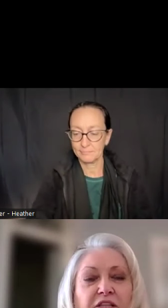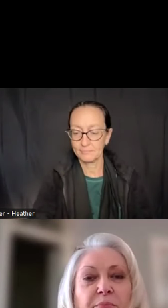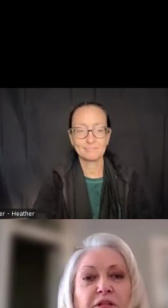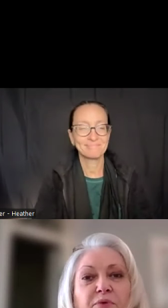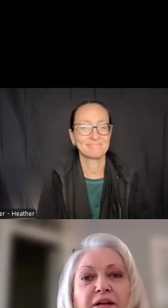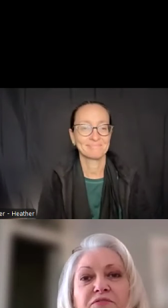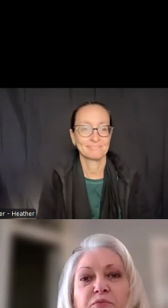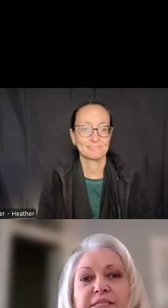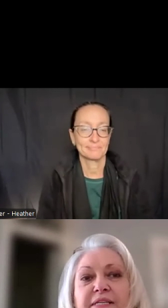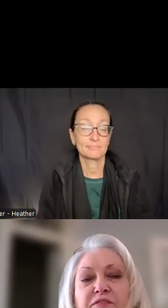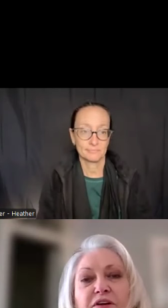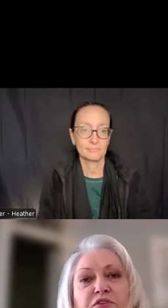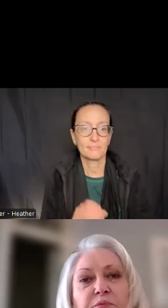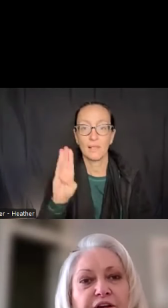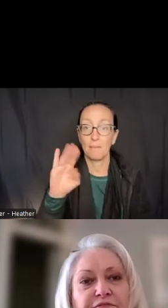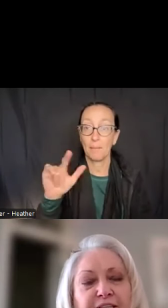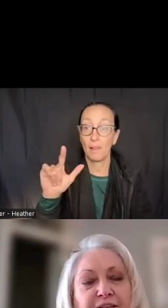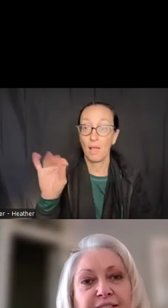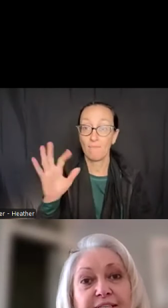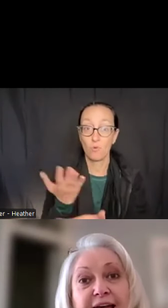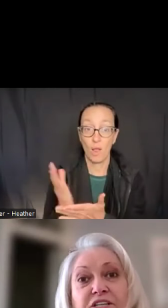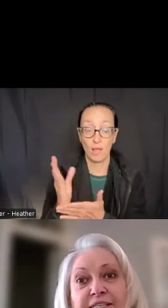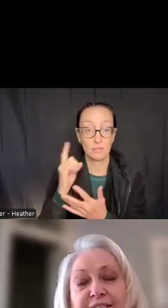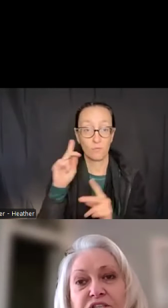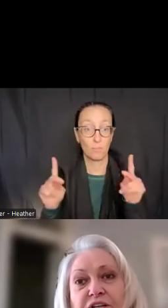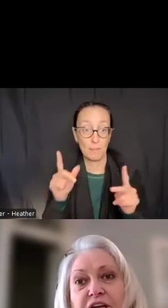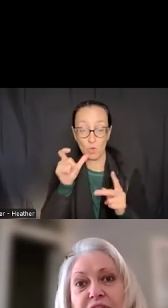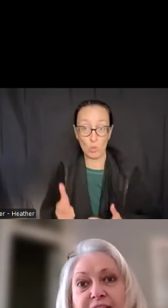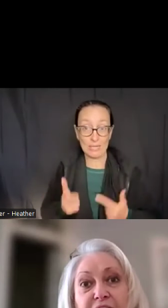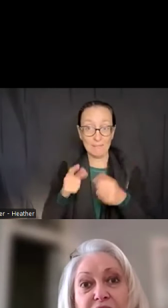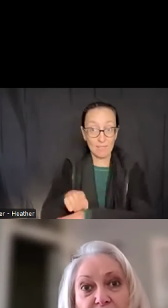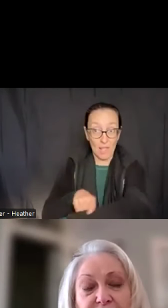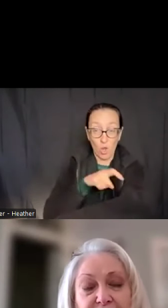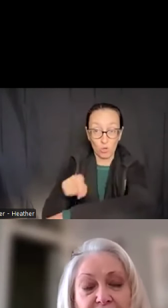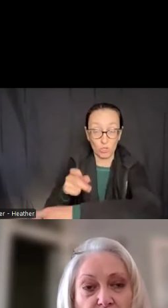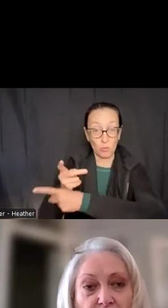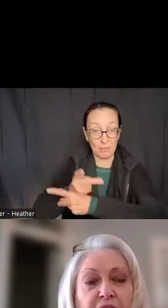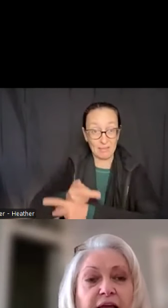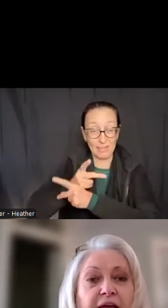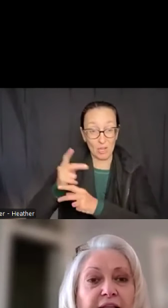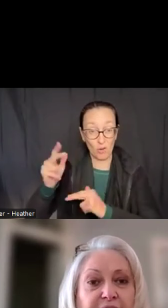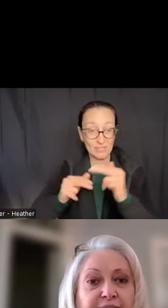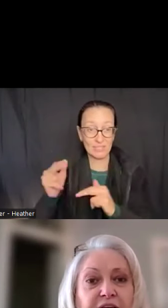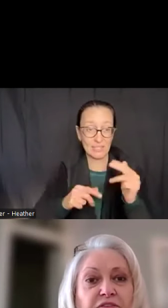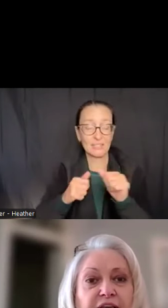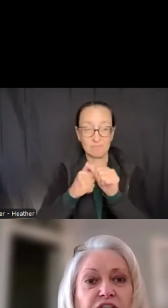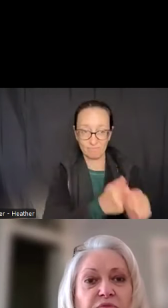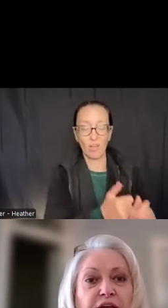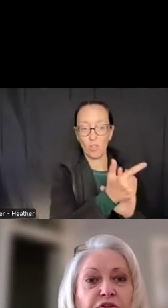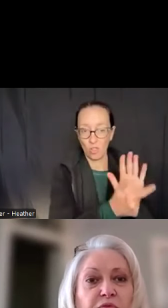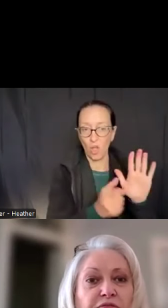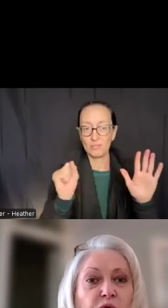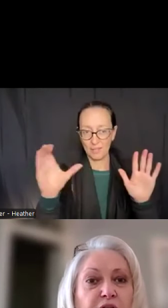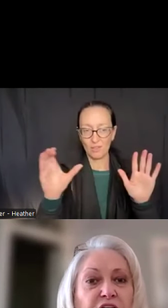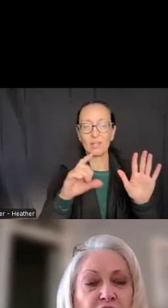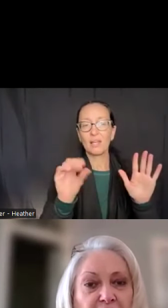All right. The Bill of Rights for residents of long-term care facilities is actually a section of the South Carolina state law. And this is the code section right